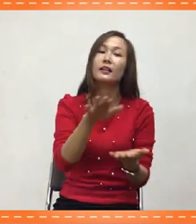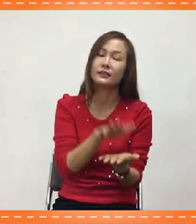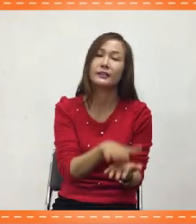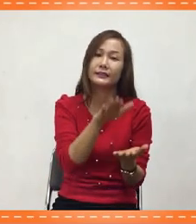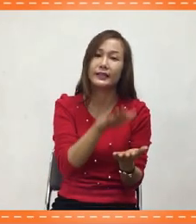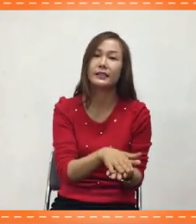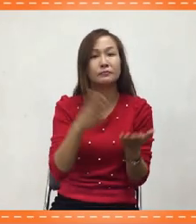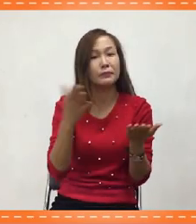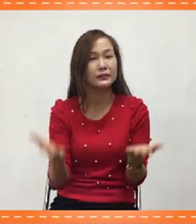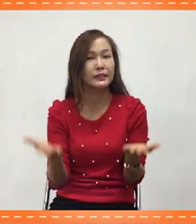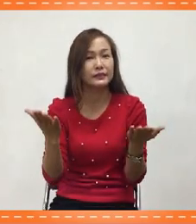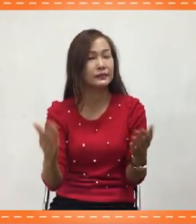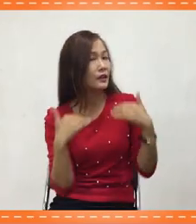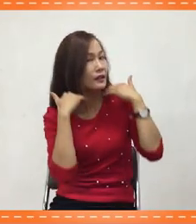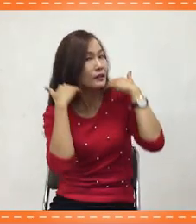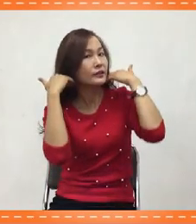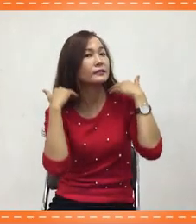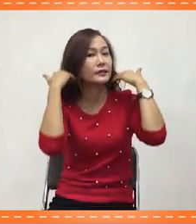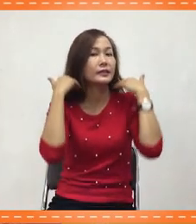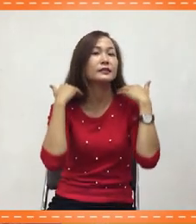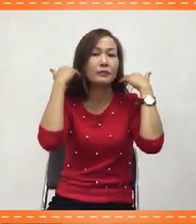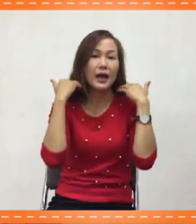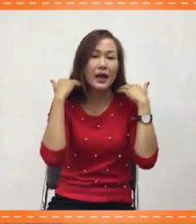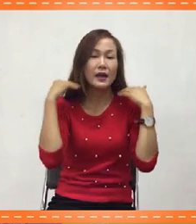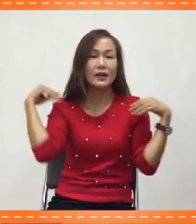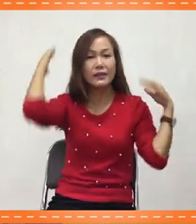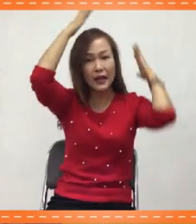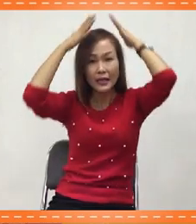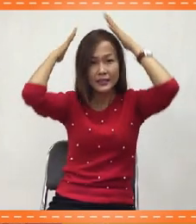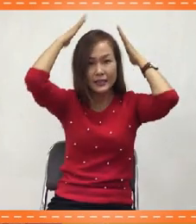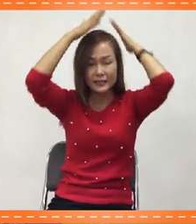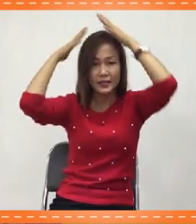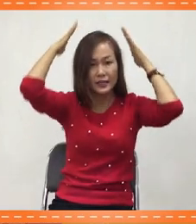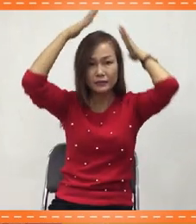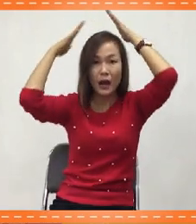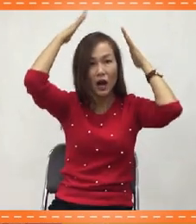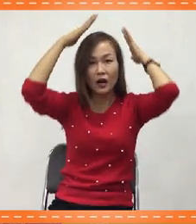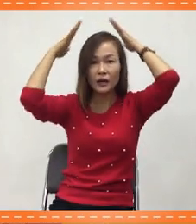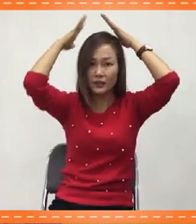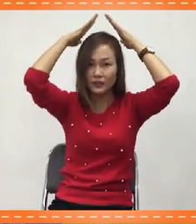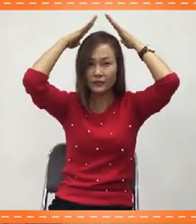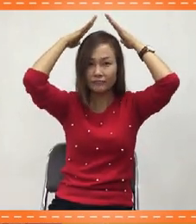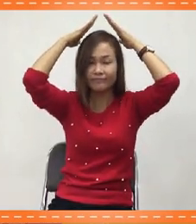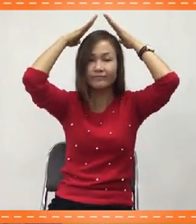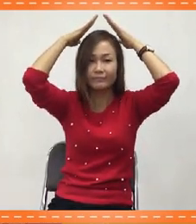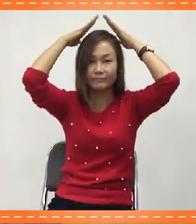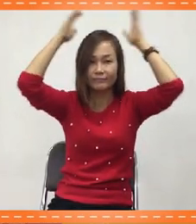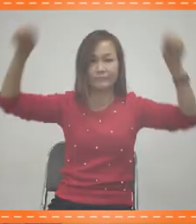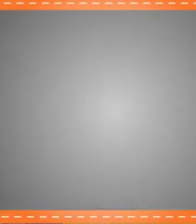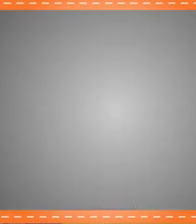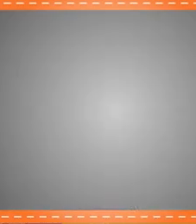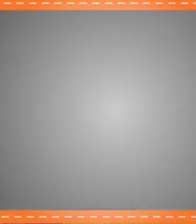brother this is is my sister this is my aunt this is my